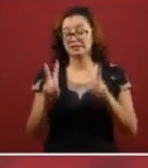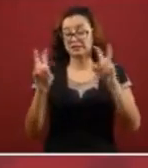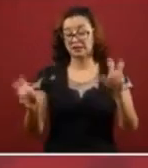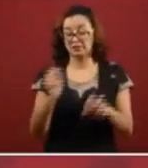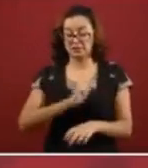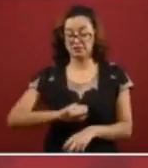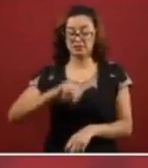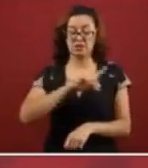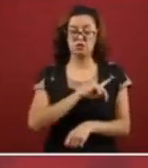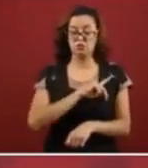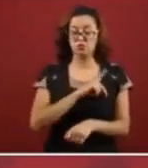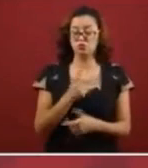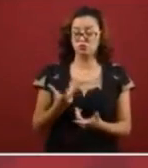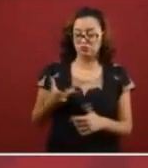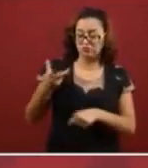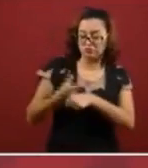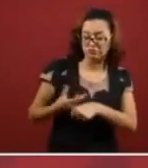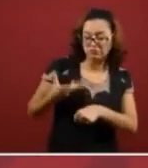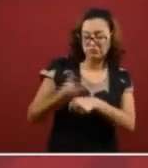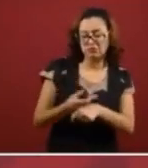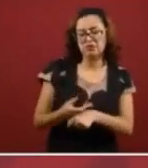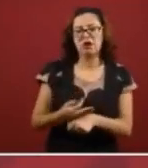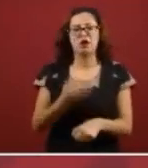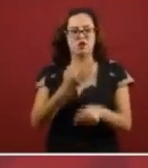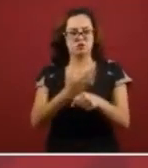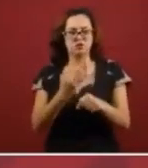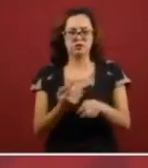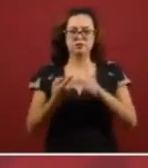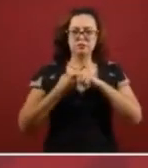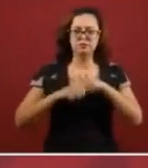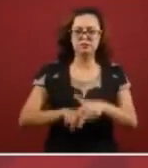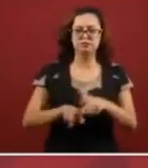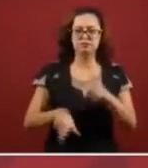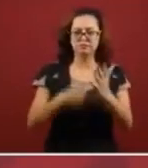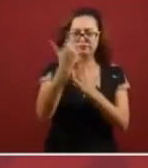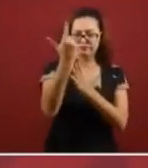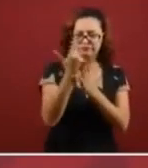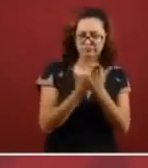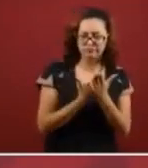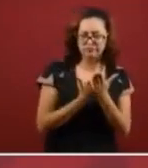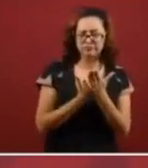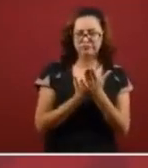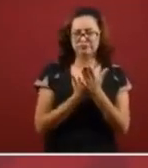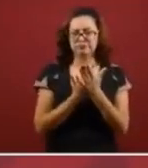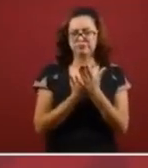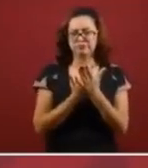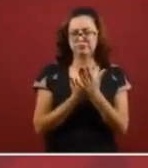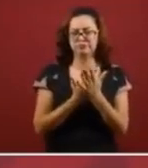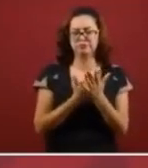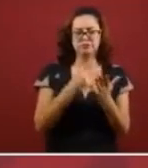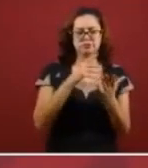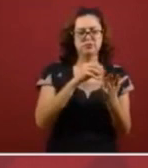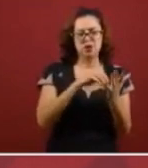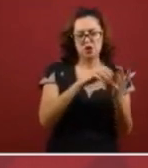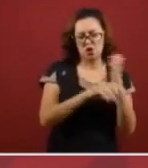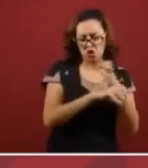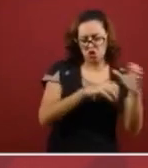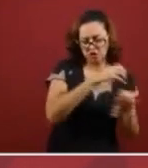being done to increase the benefits of health is to do a